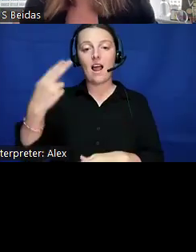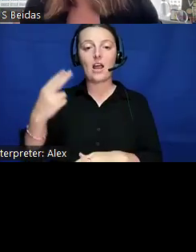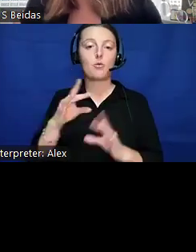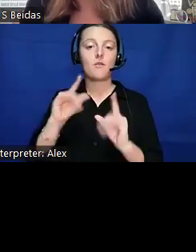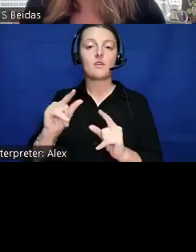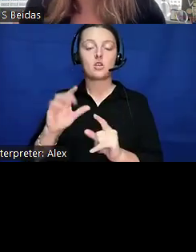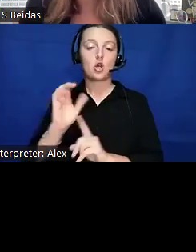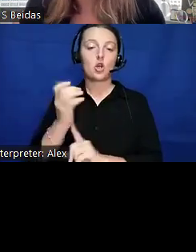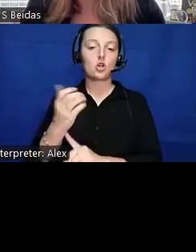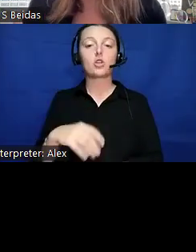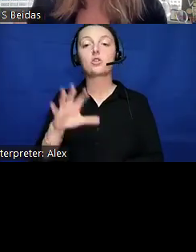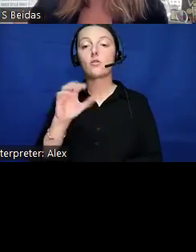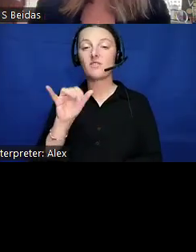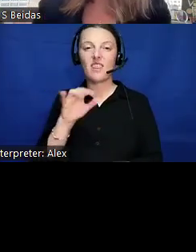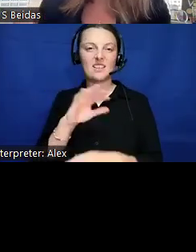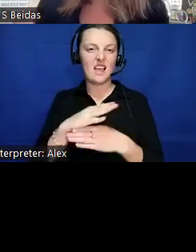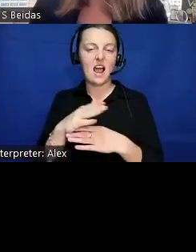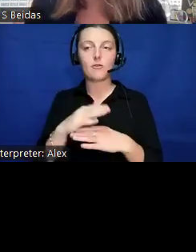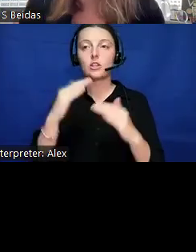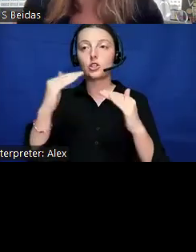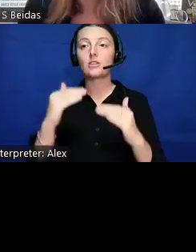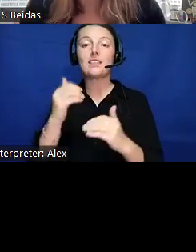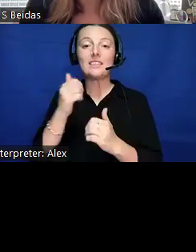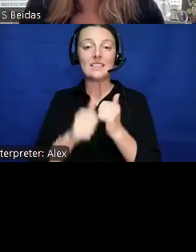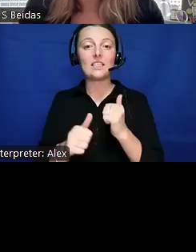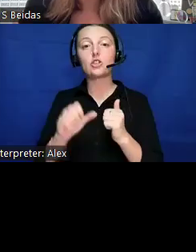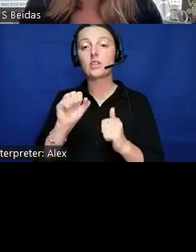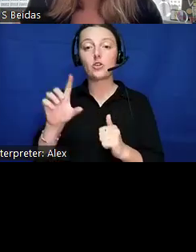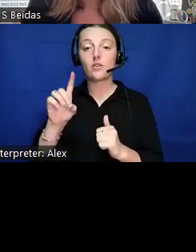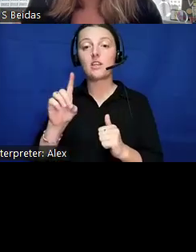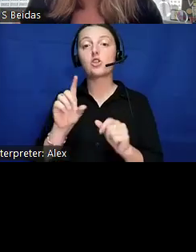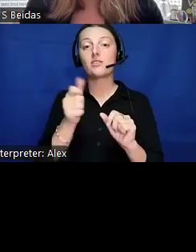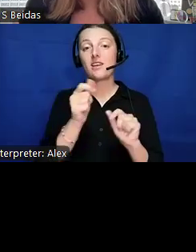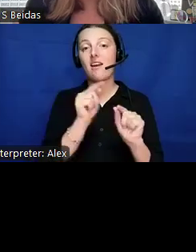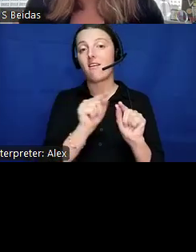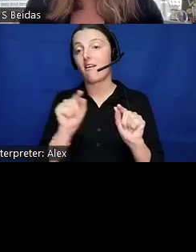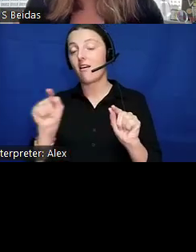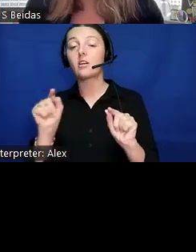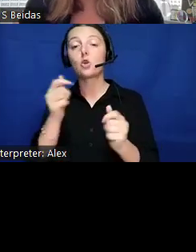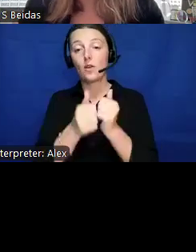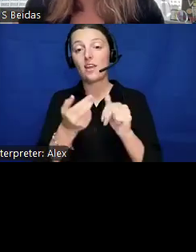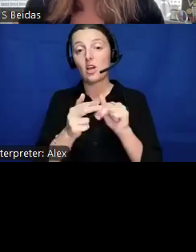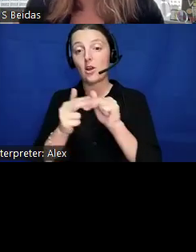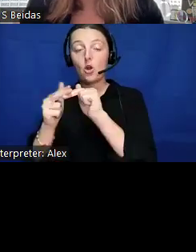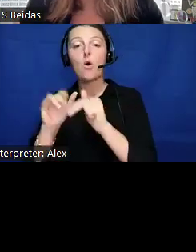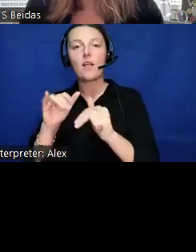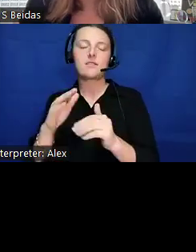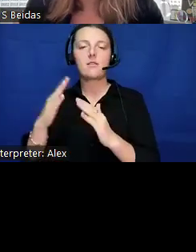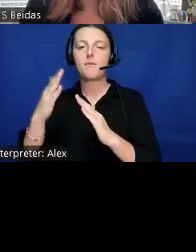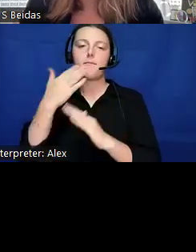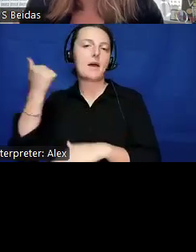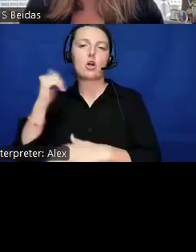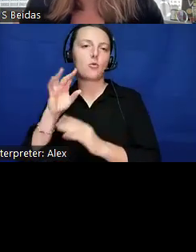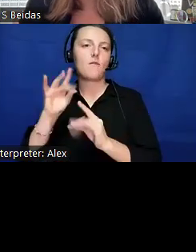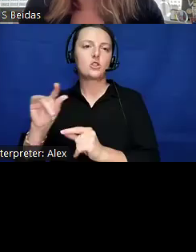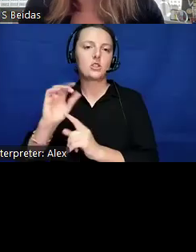the average, each standard deviation is 10, so the higher you go, the better your proficiency culture. So what you see here is that